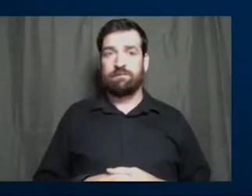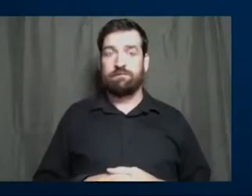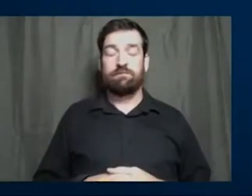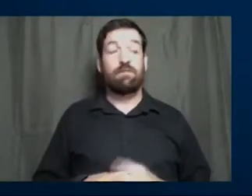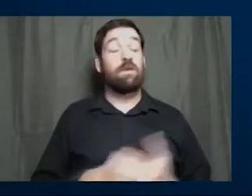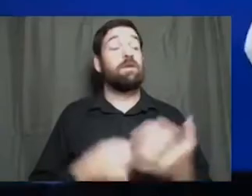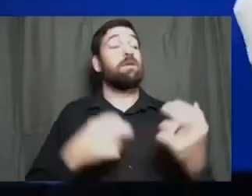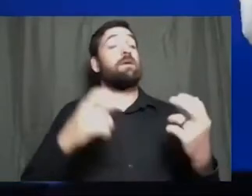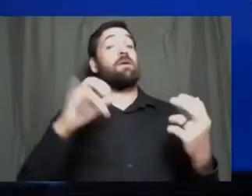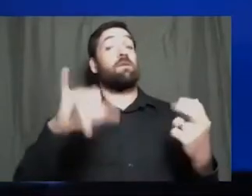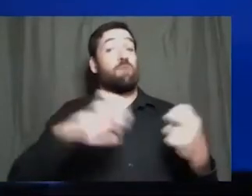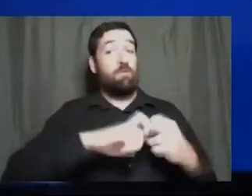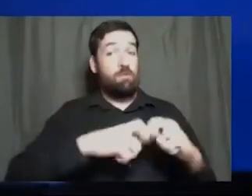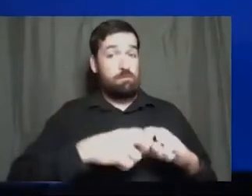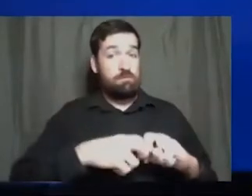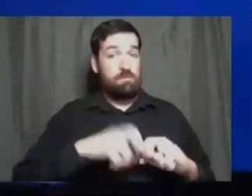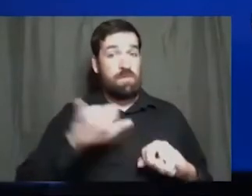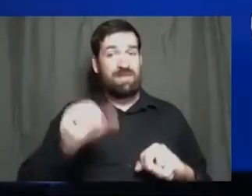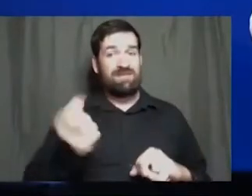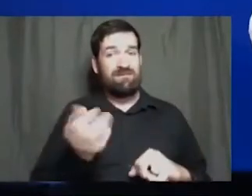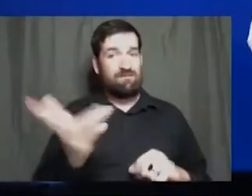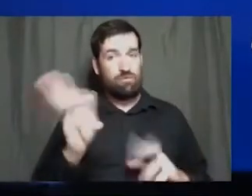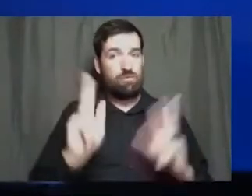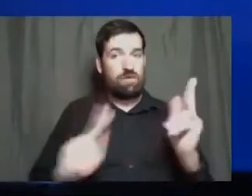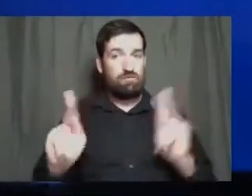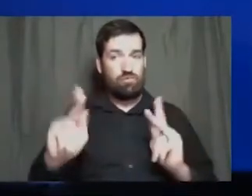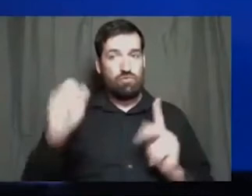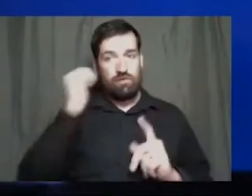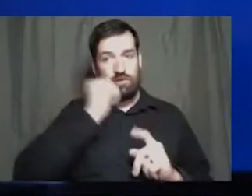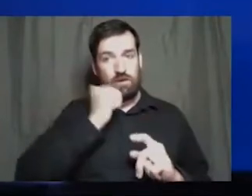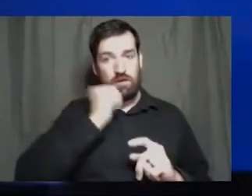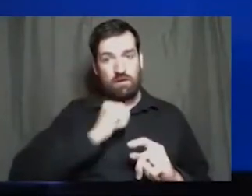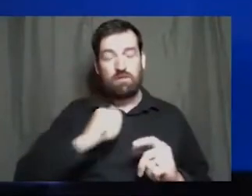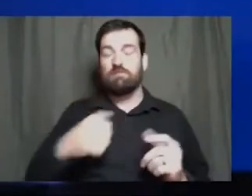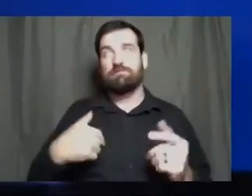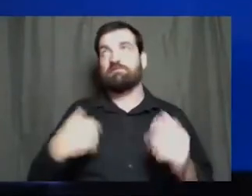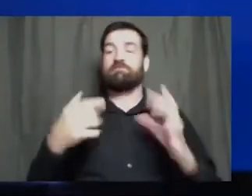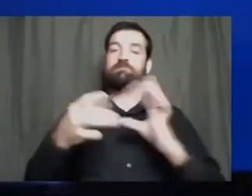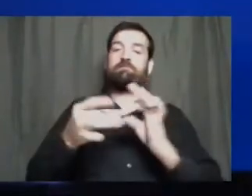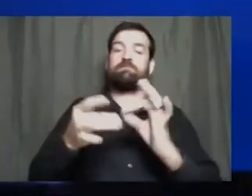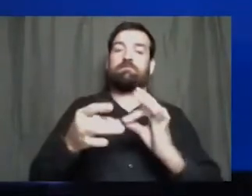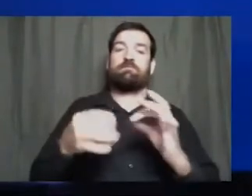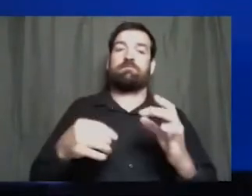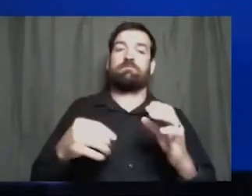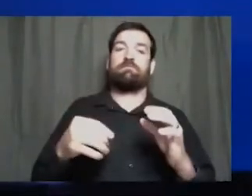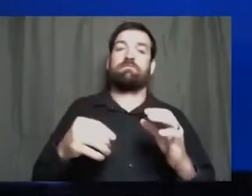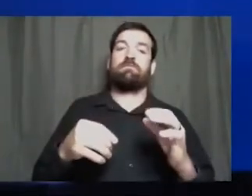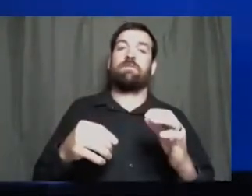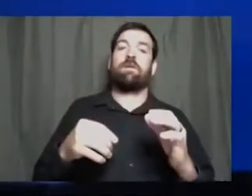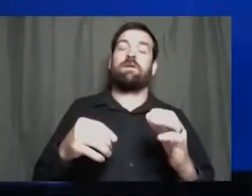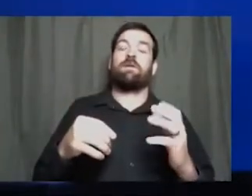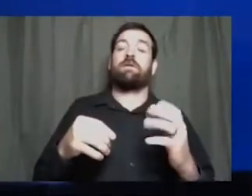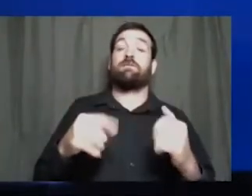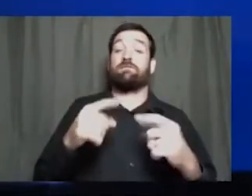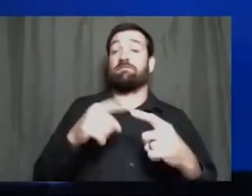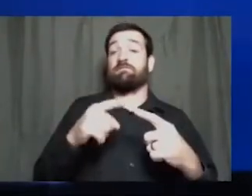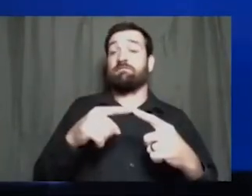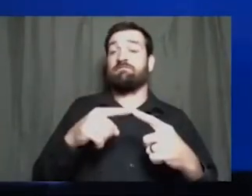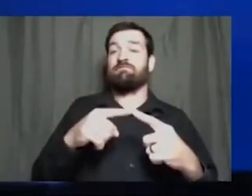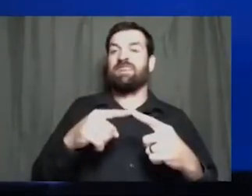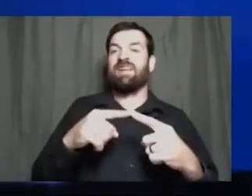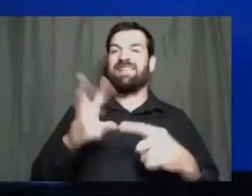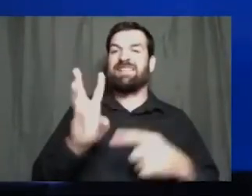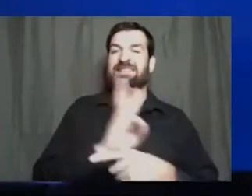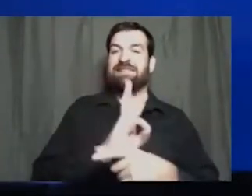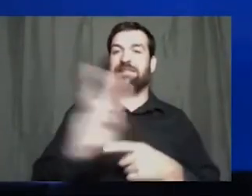few folks every day, and it isn't a few folks. It's not. I sound like I'm kind of underplaying a little bit, but A, it takes 6 weeks from your first shot to really get